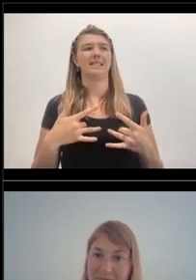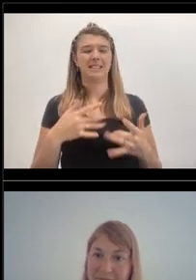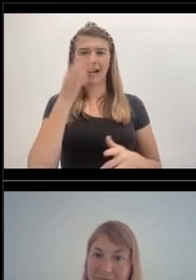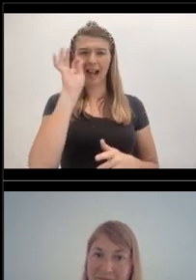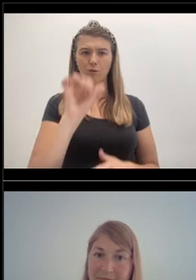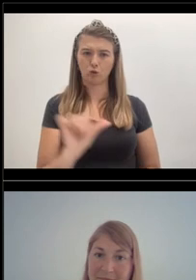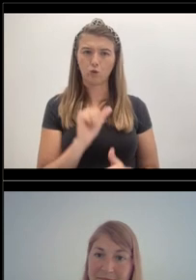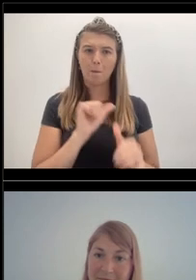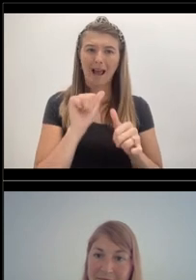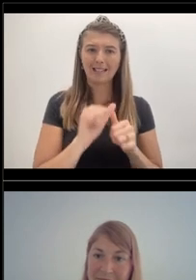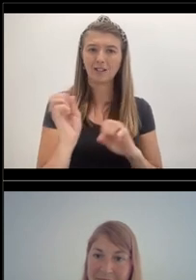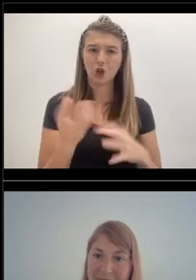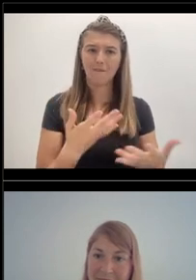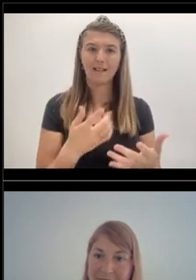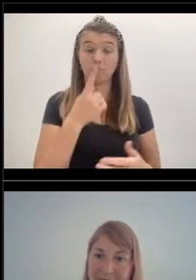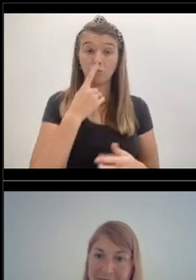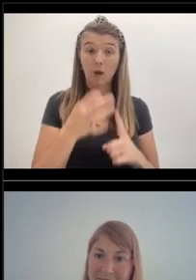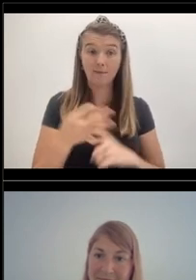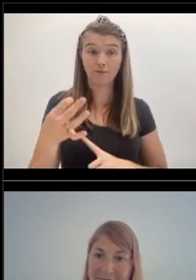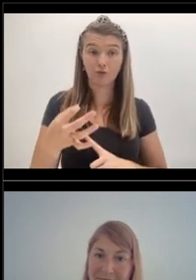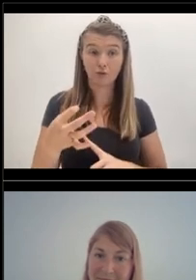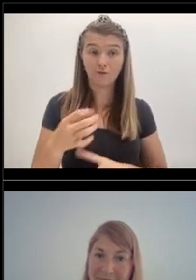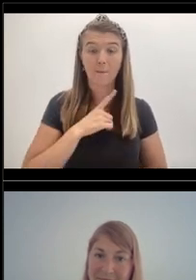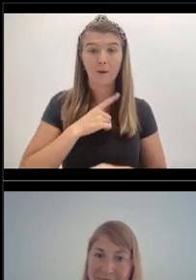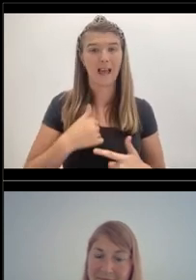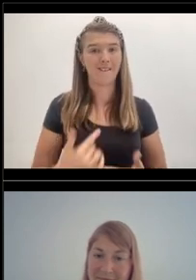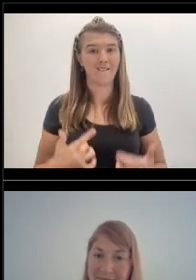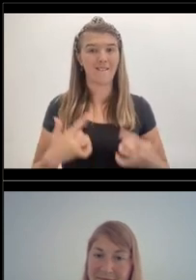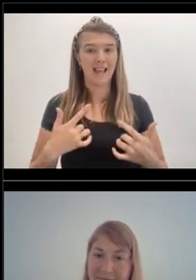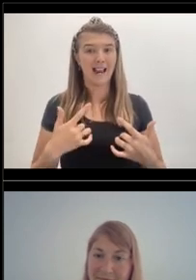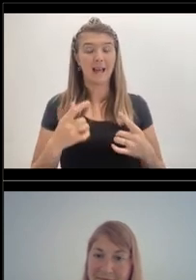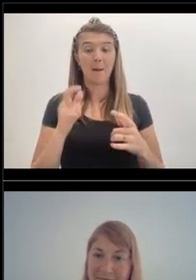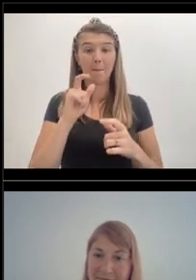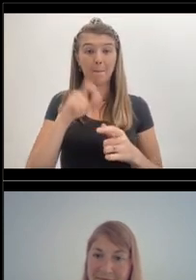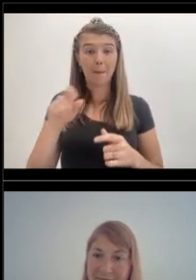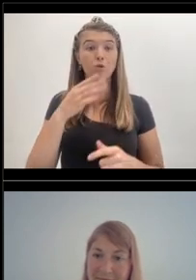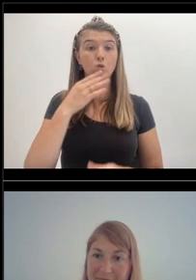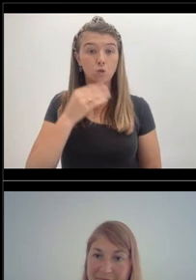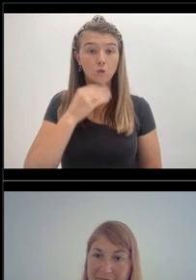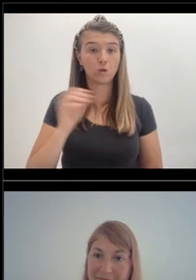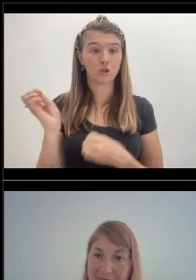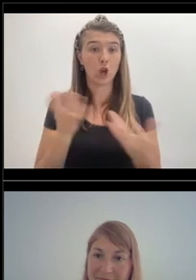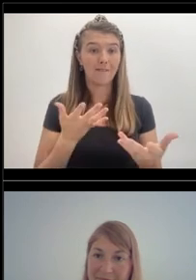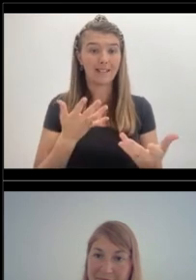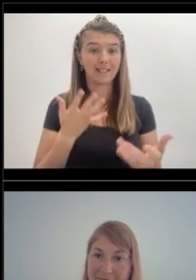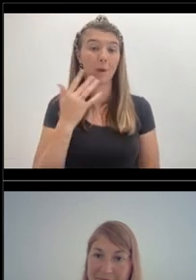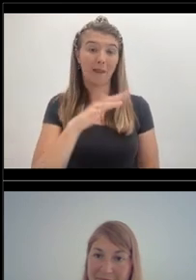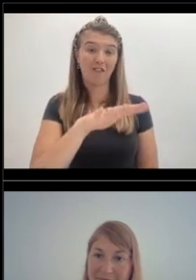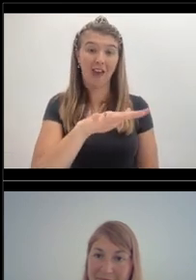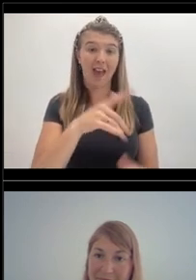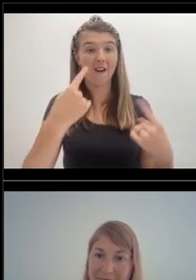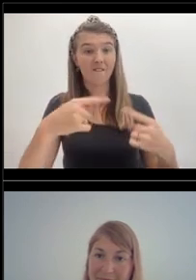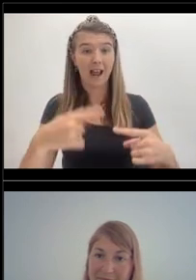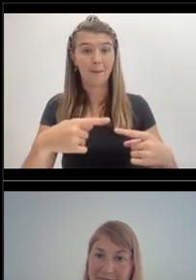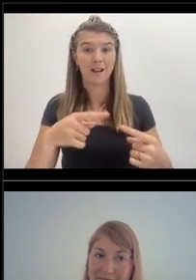can improve it. Because I feel people do use these services when they are available. And it's very easy for